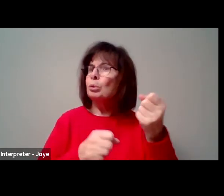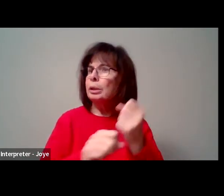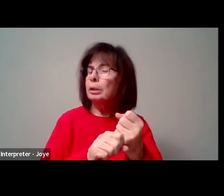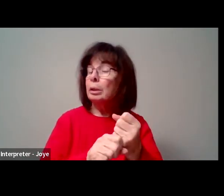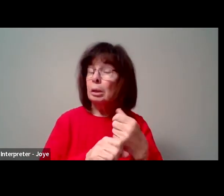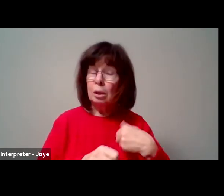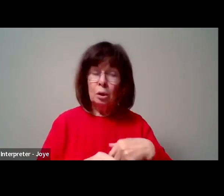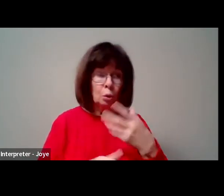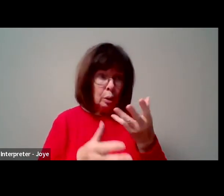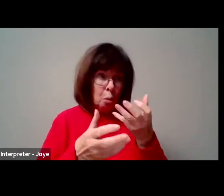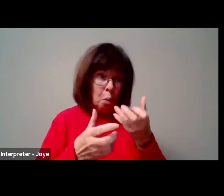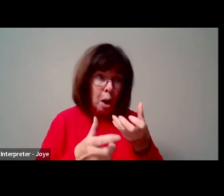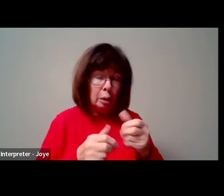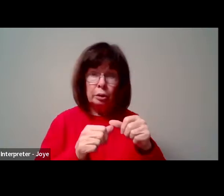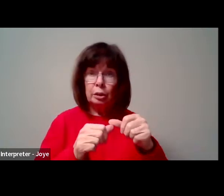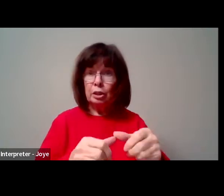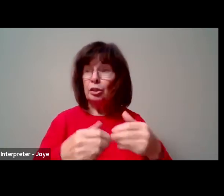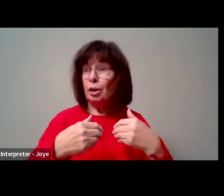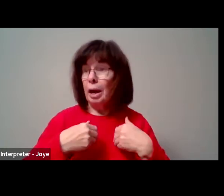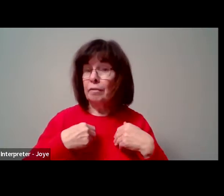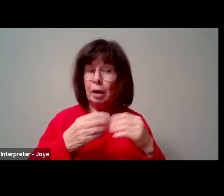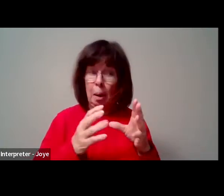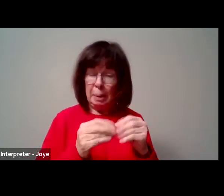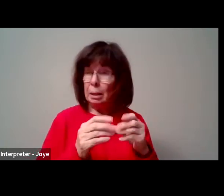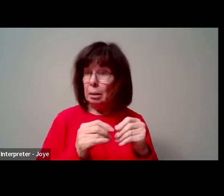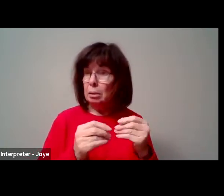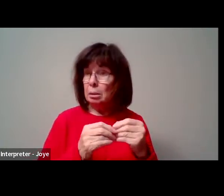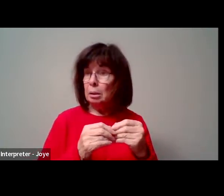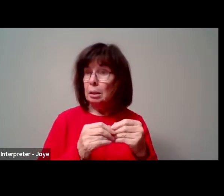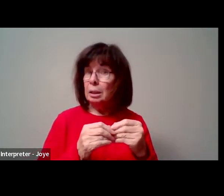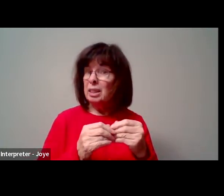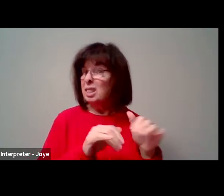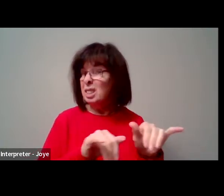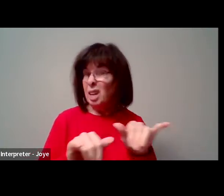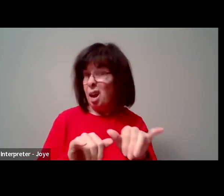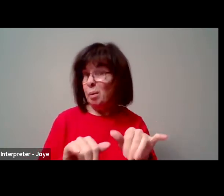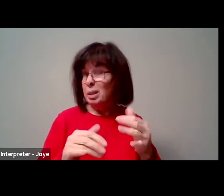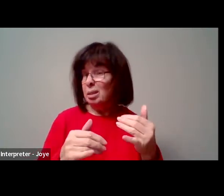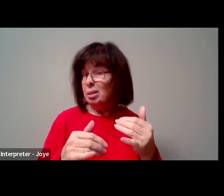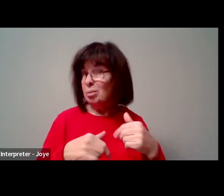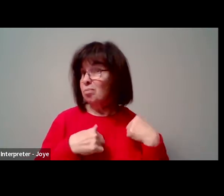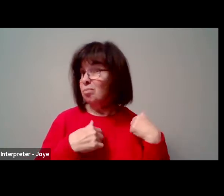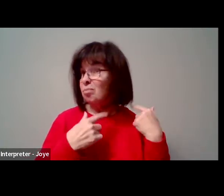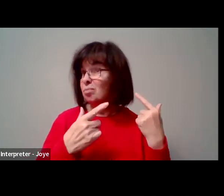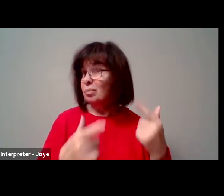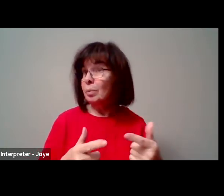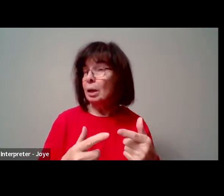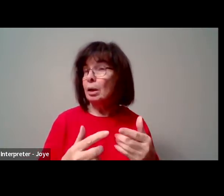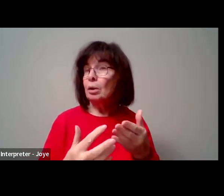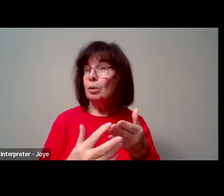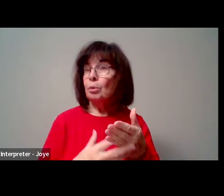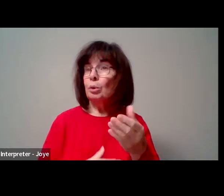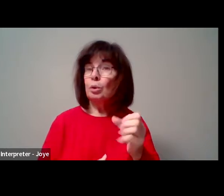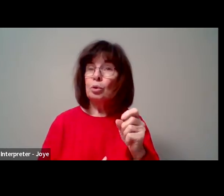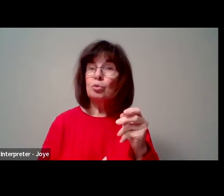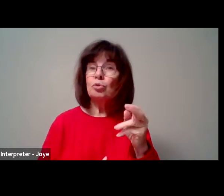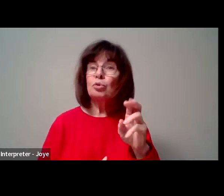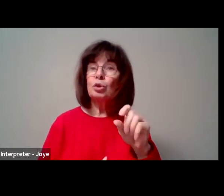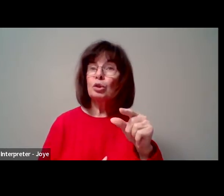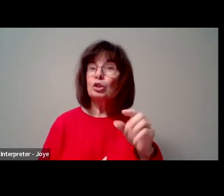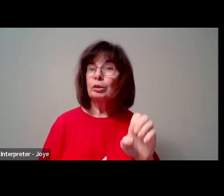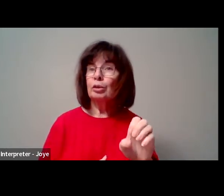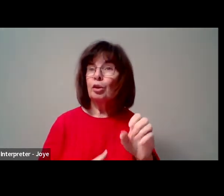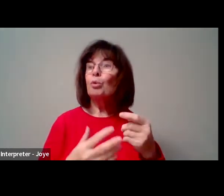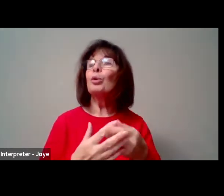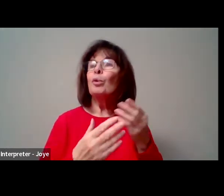to continue having these meetings as we currently have them through the surge, through the winter